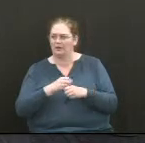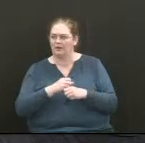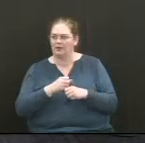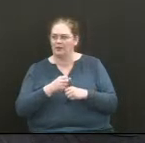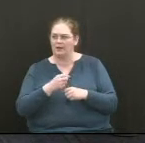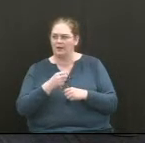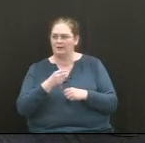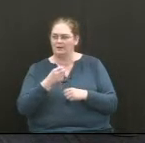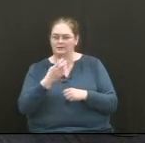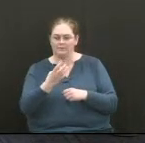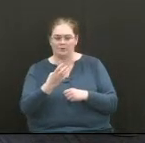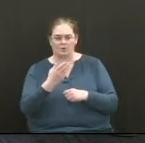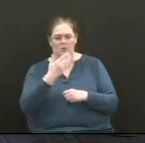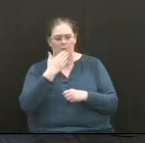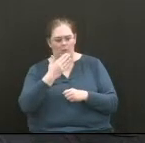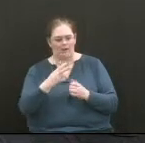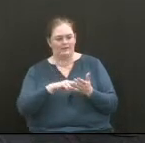groups